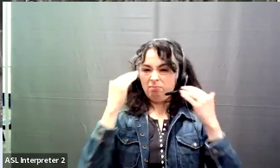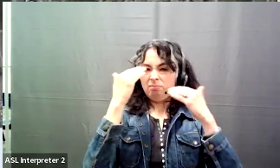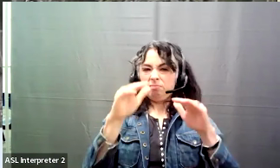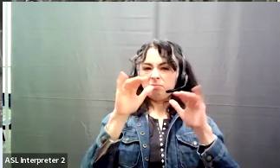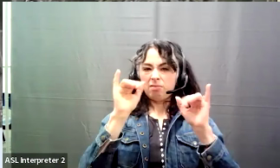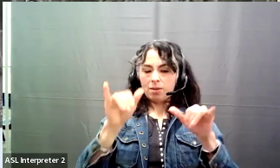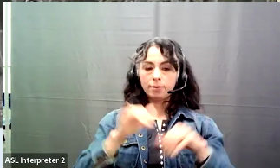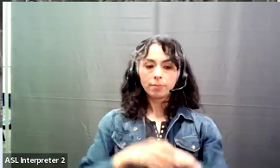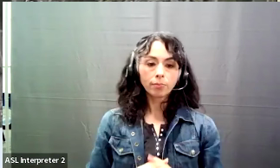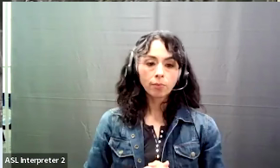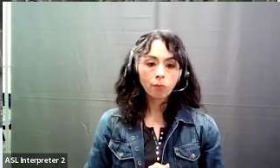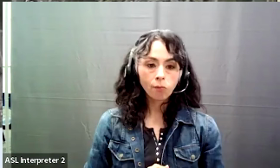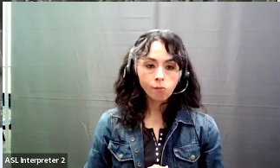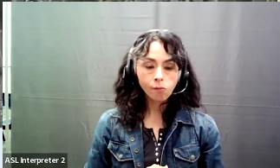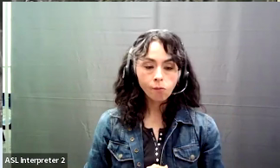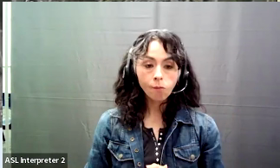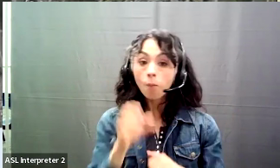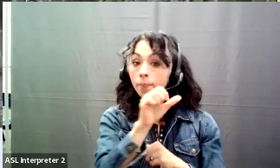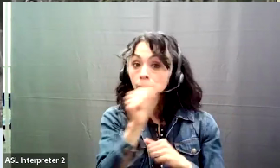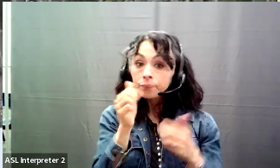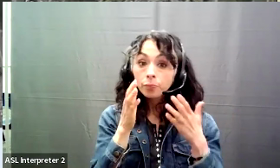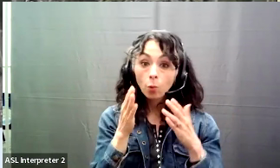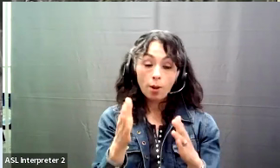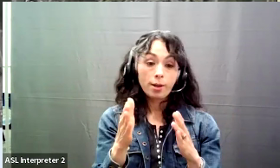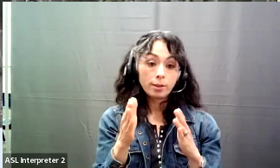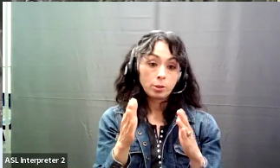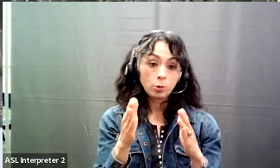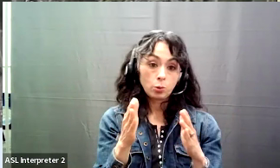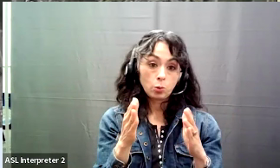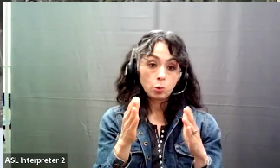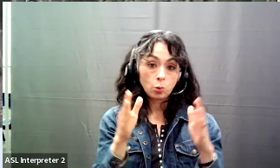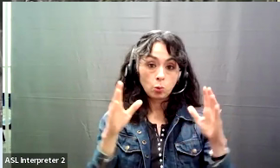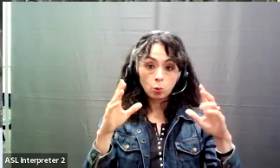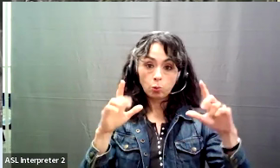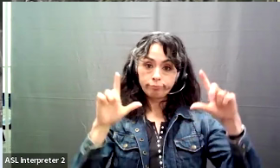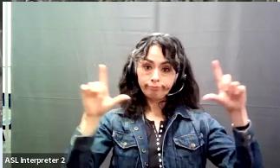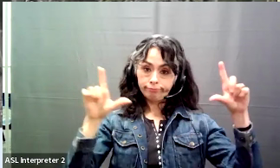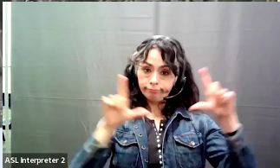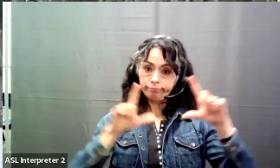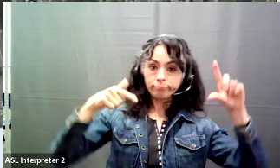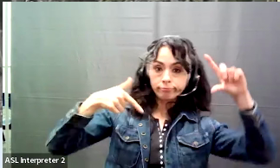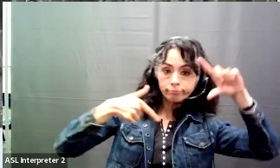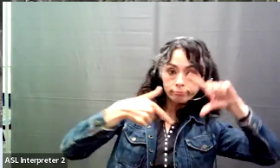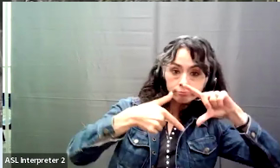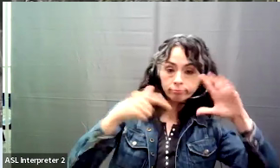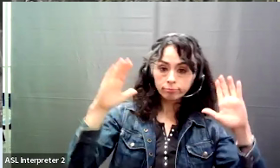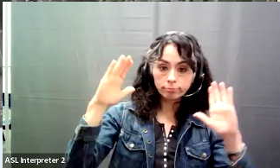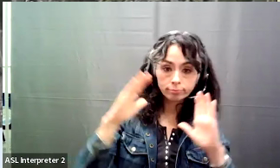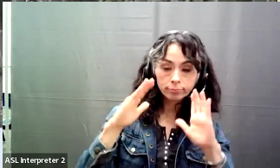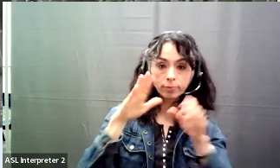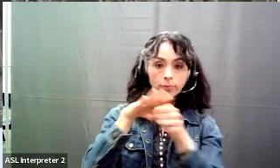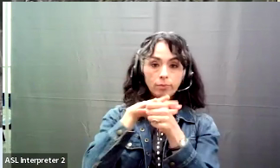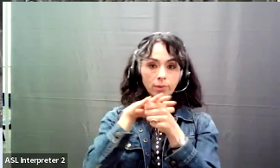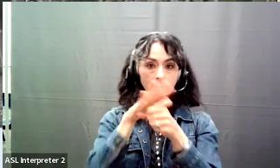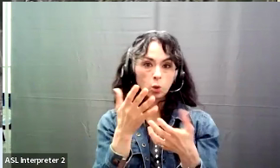more of a space, it's not going to allow you to do it. The other way of defining the area is here at the